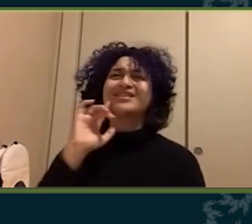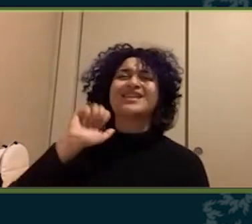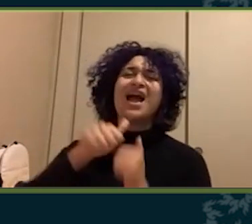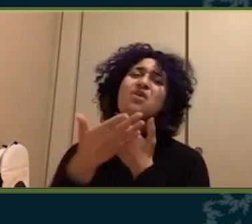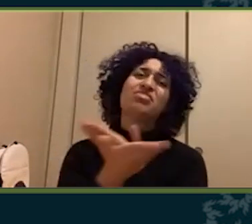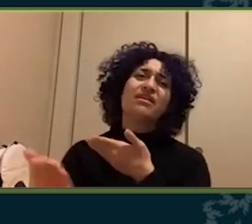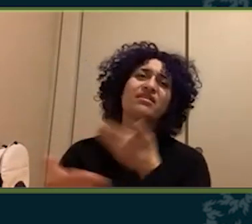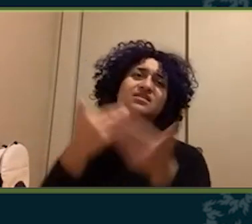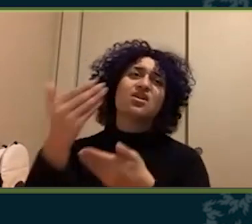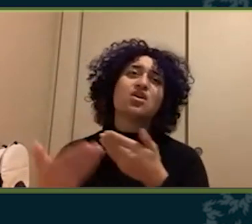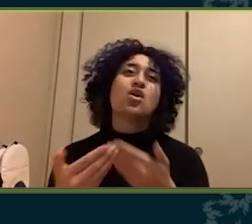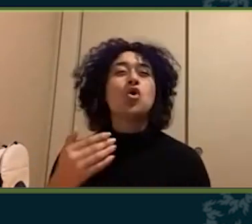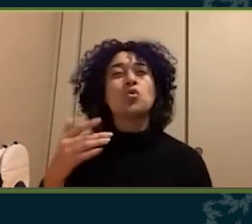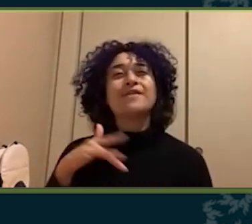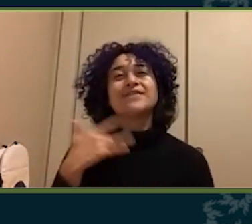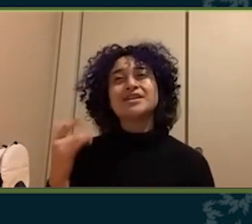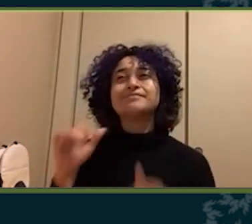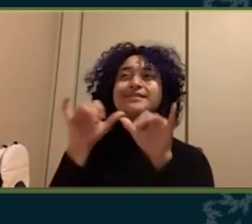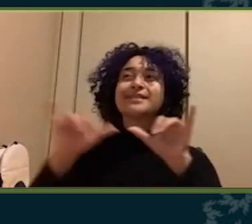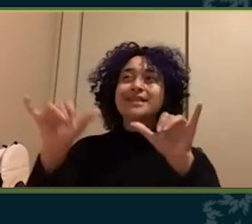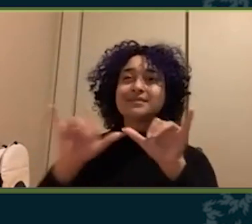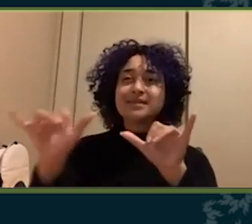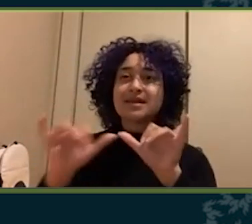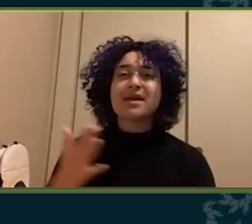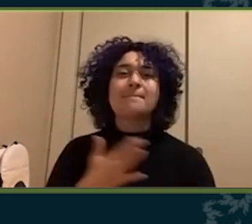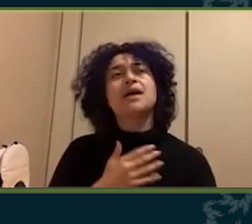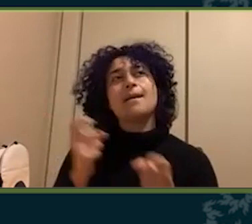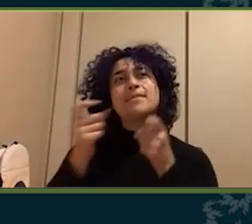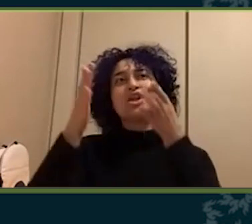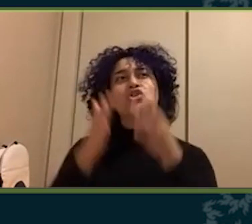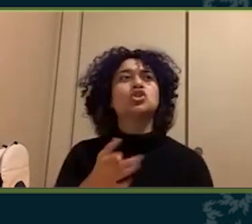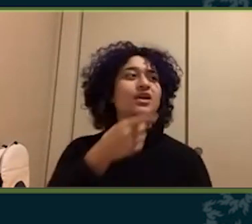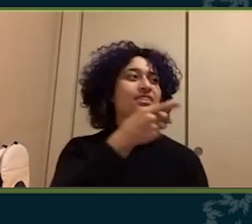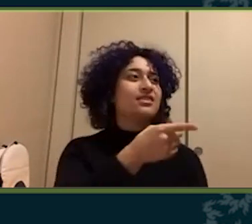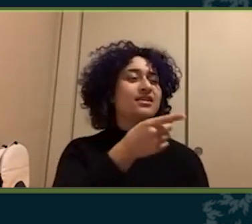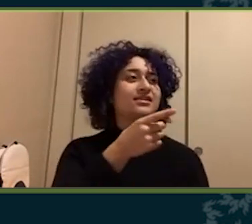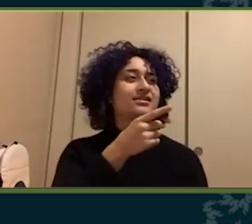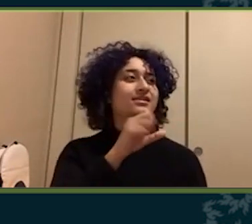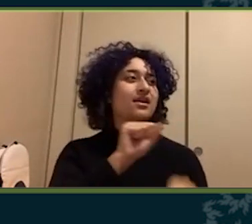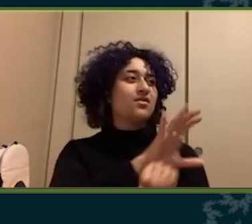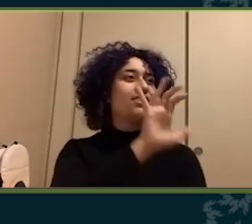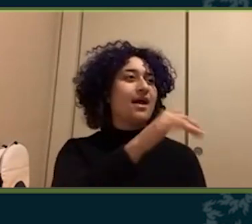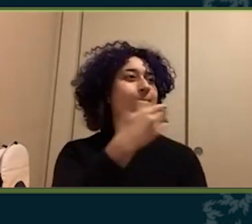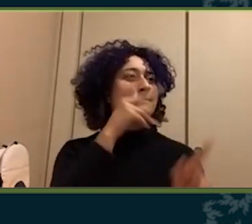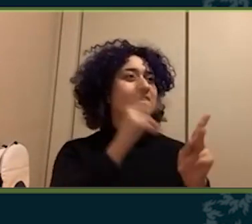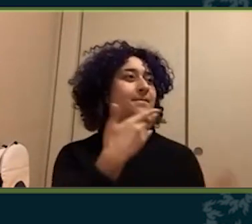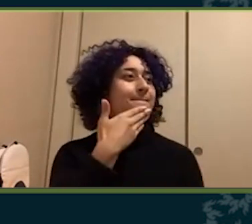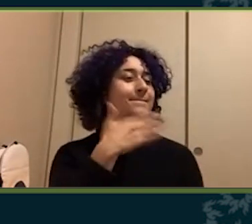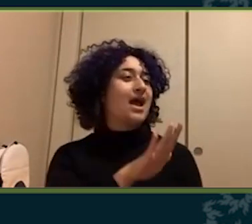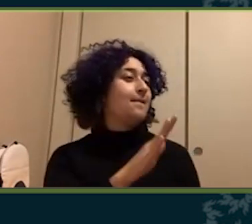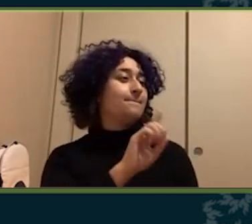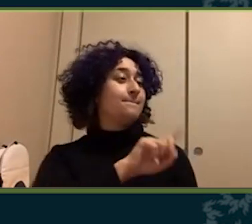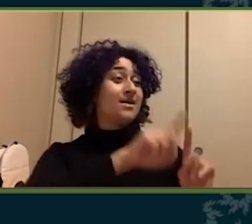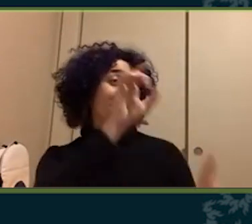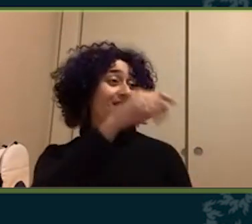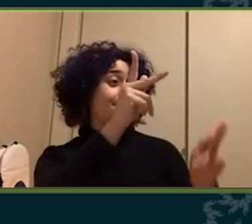used to in organizations, well, my manager's treating that person poorly, but it's not happening to me. So why would I say anything? Why would I bring